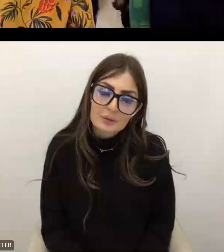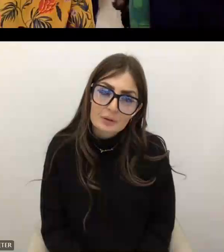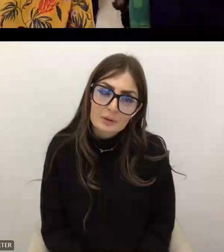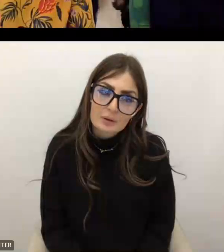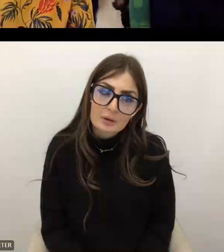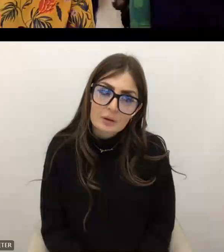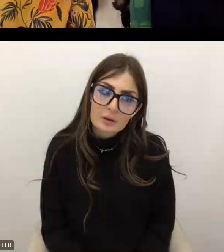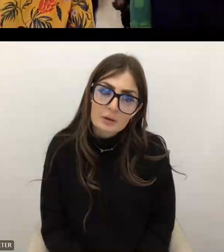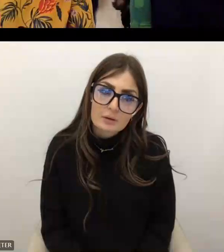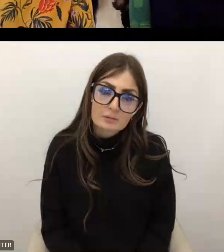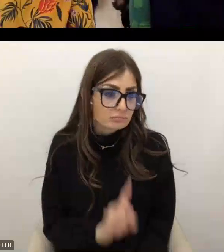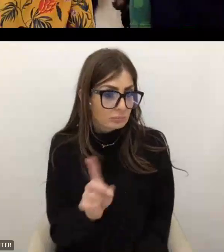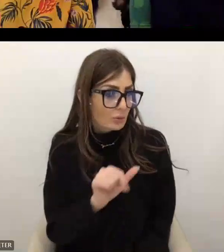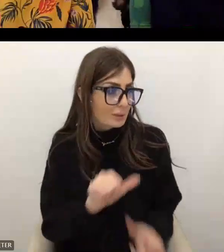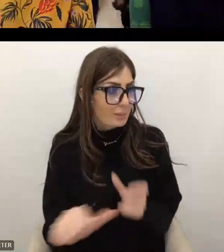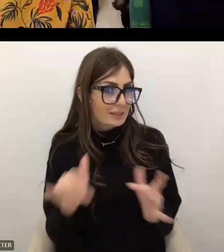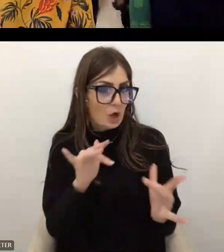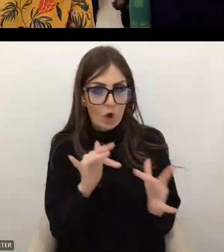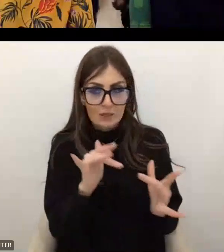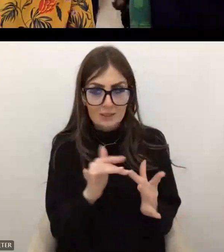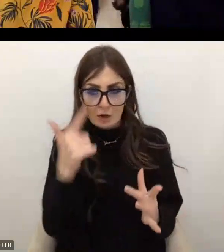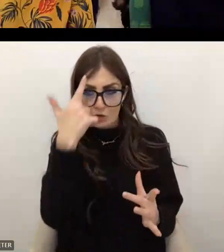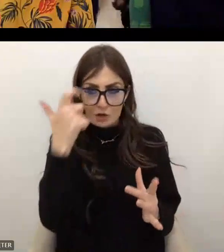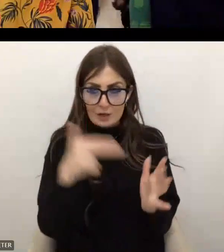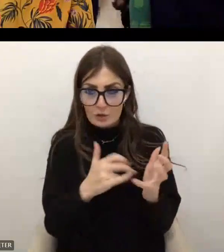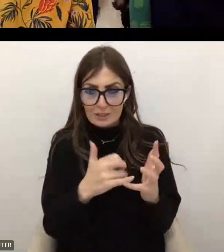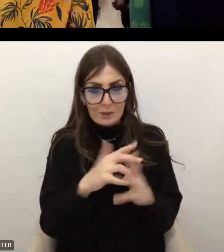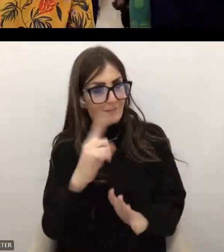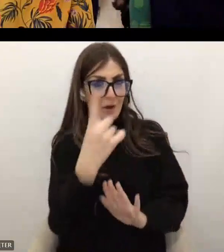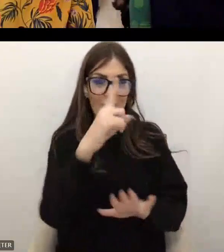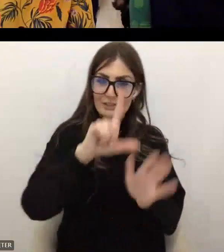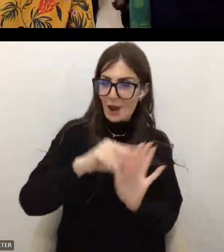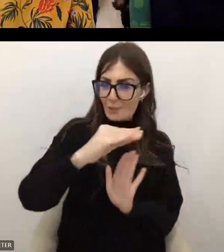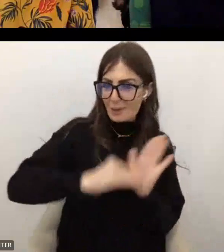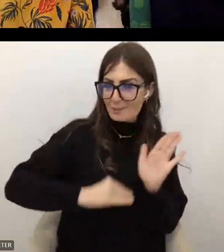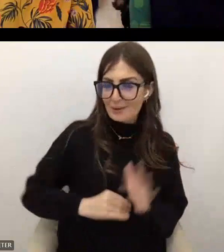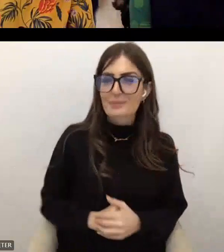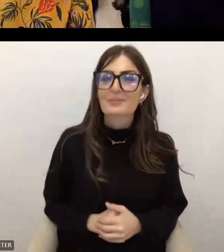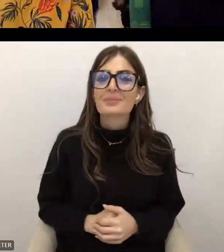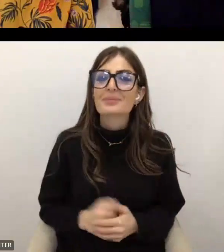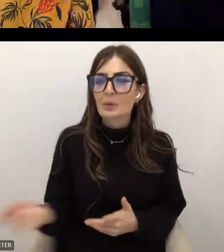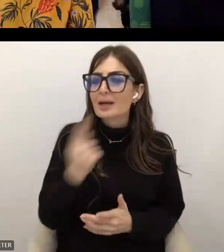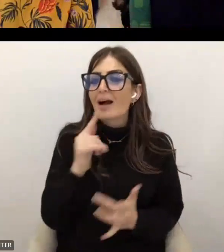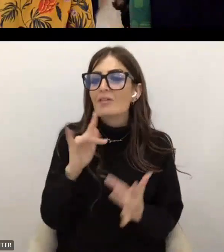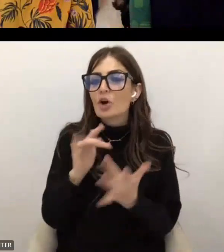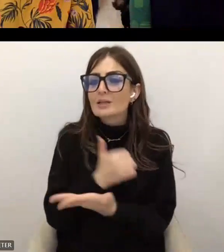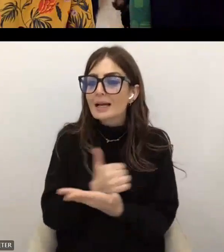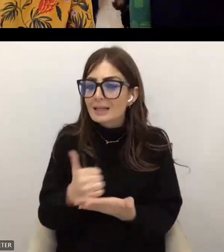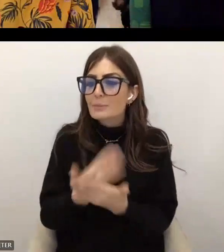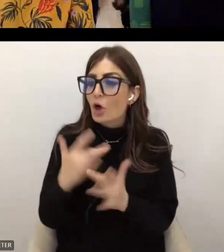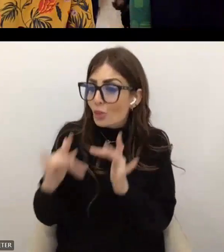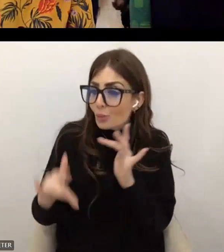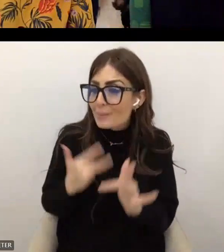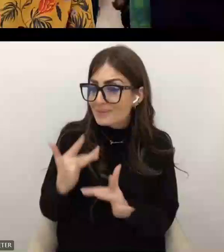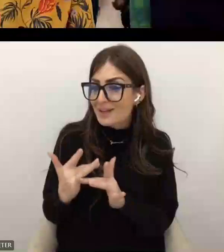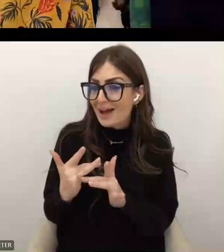What is the best contact for Create New South Wales, first-time applicant? We have contact numbers on our website,